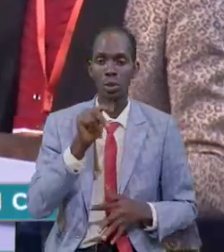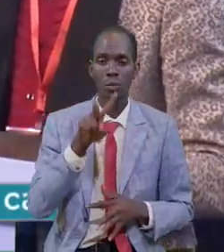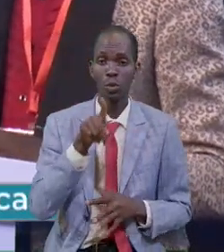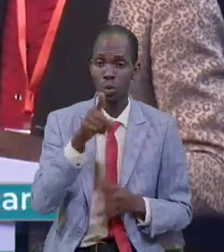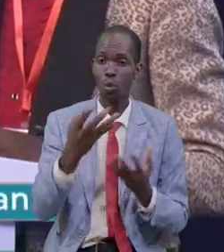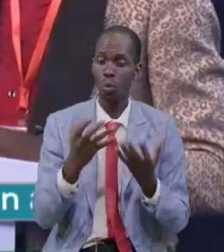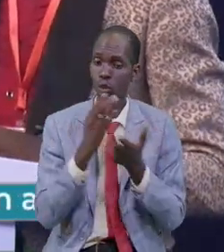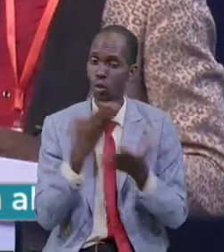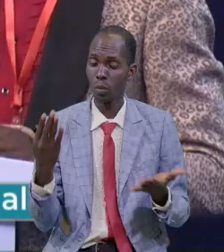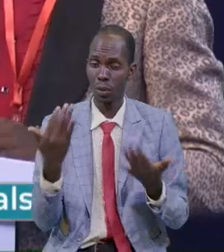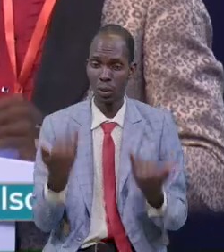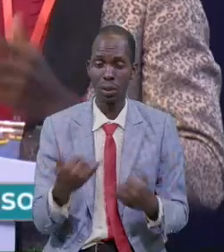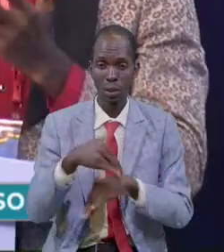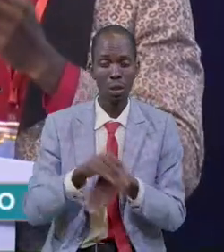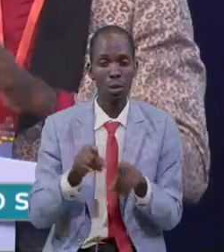watching online,